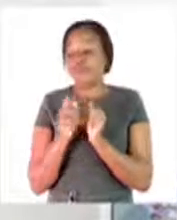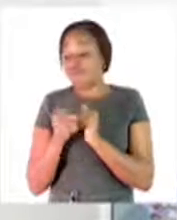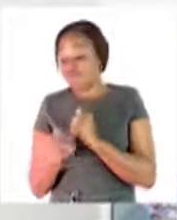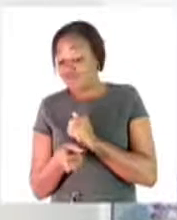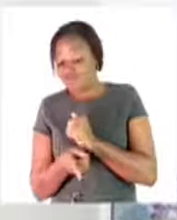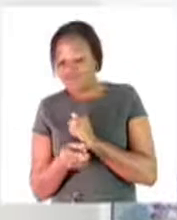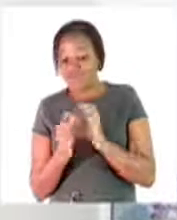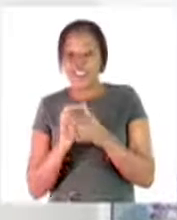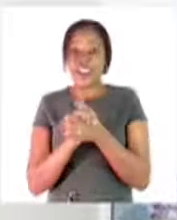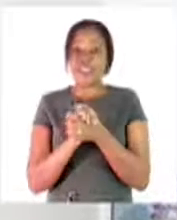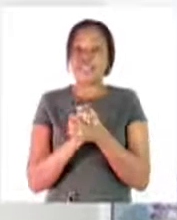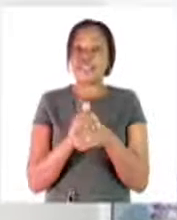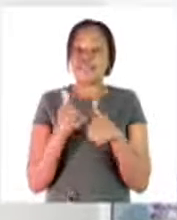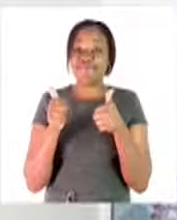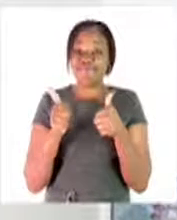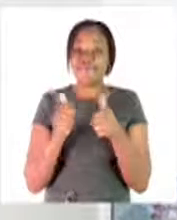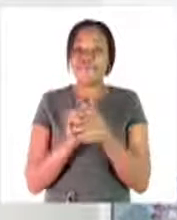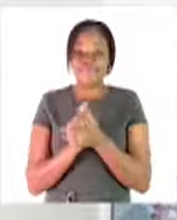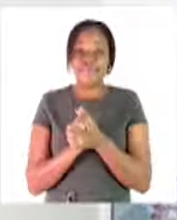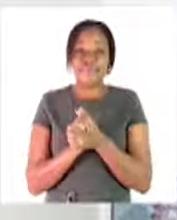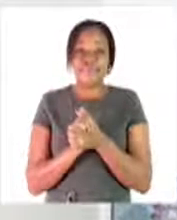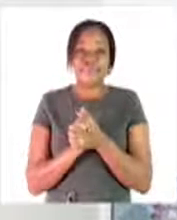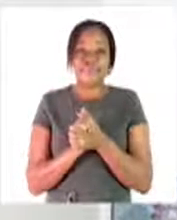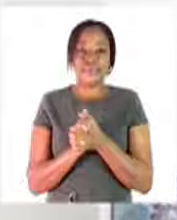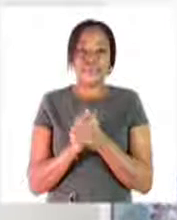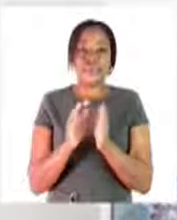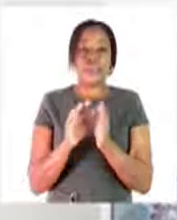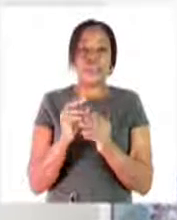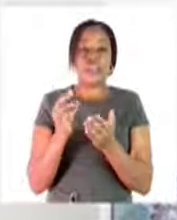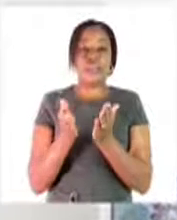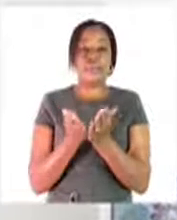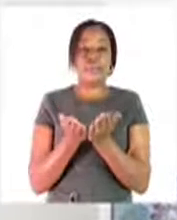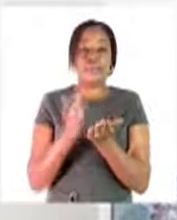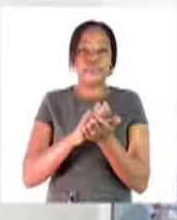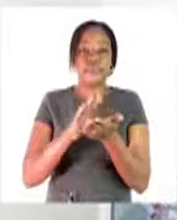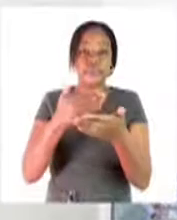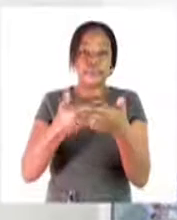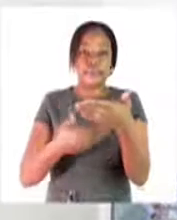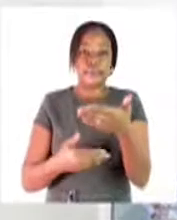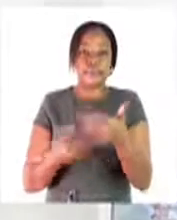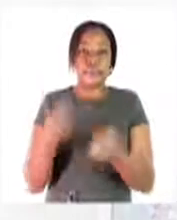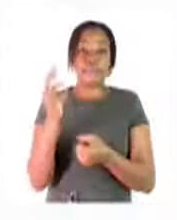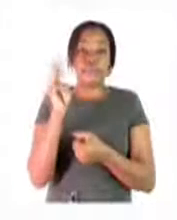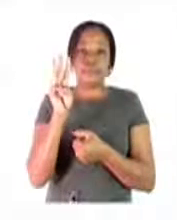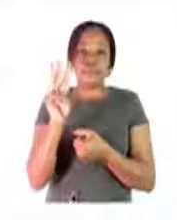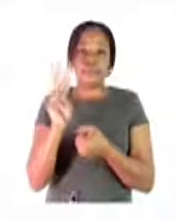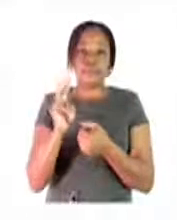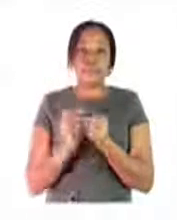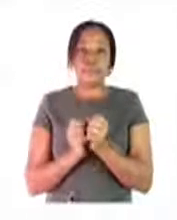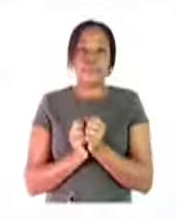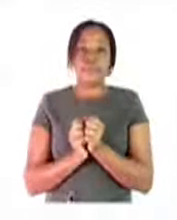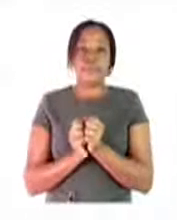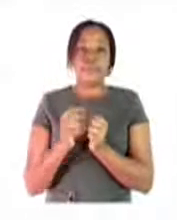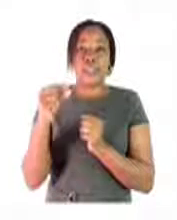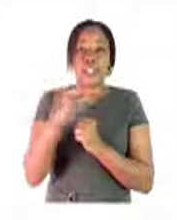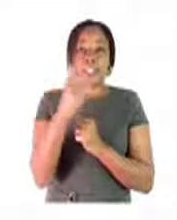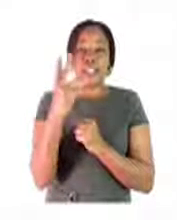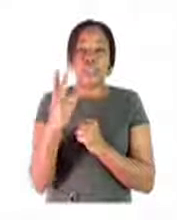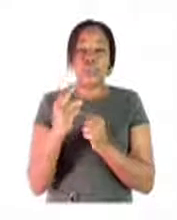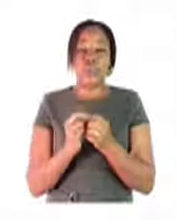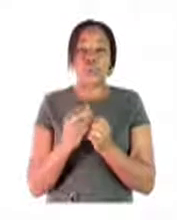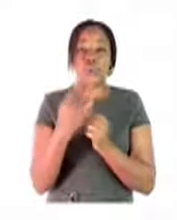fine. Okay, we are on page 3. I'm going to take the grade 2s with me on